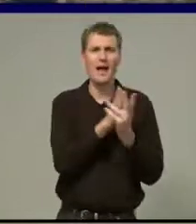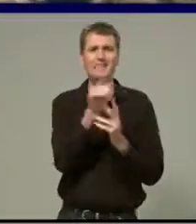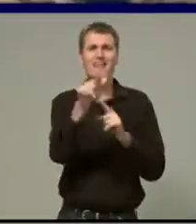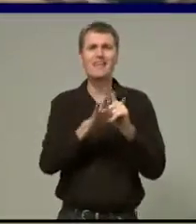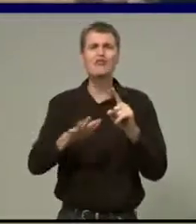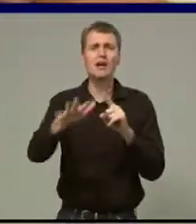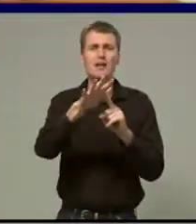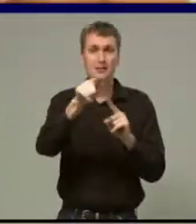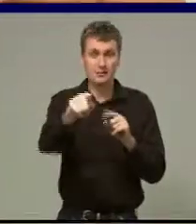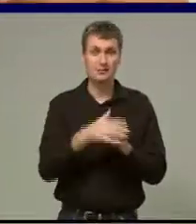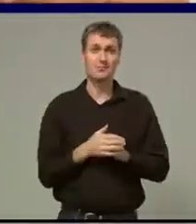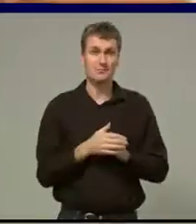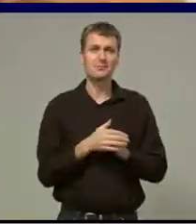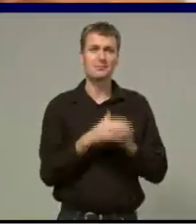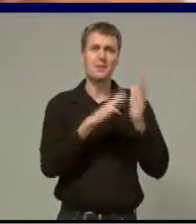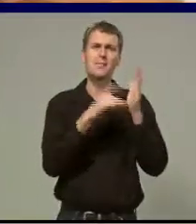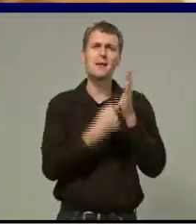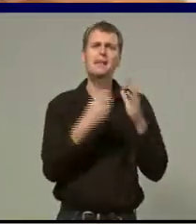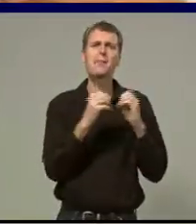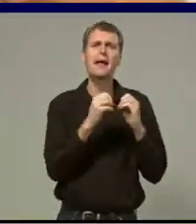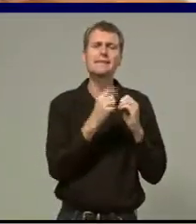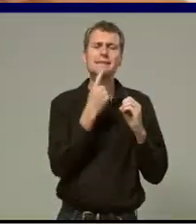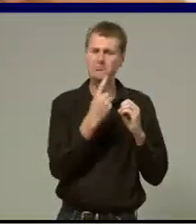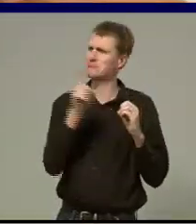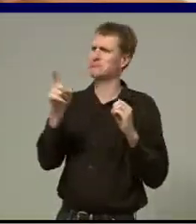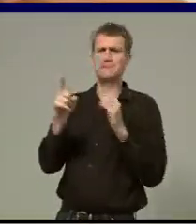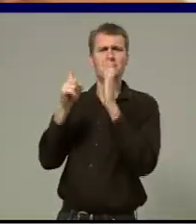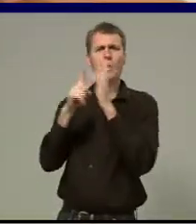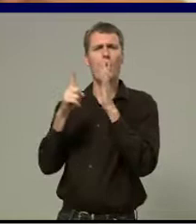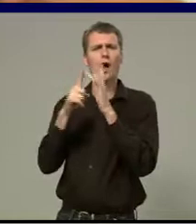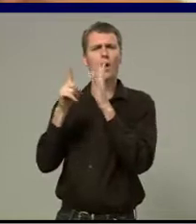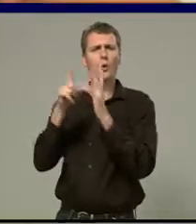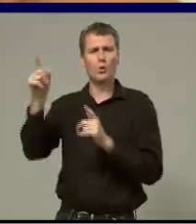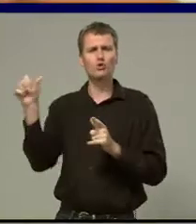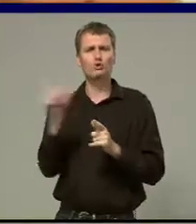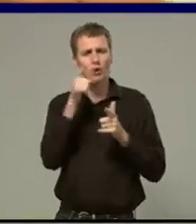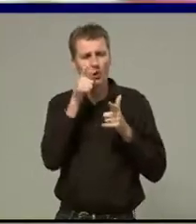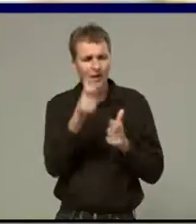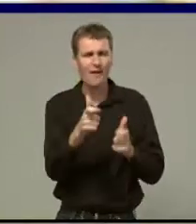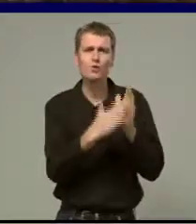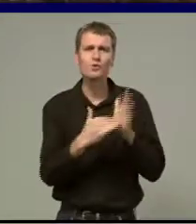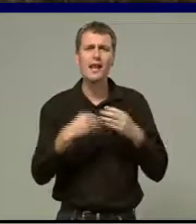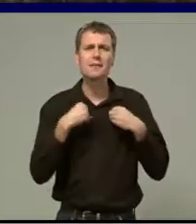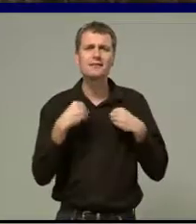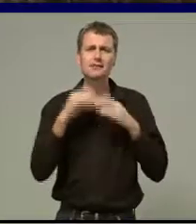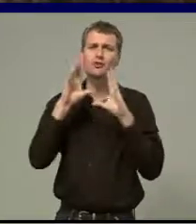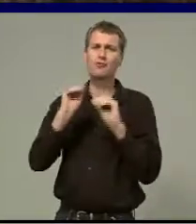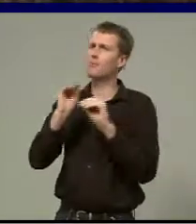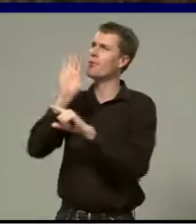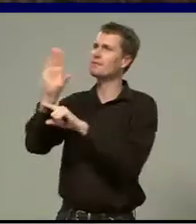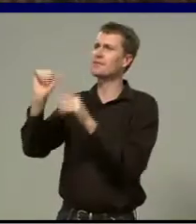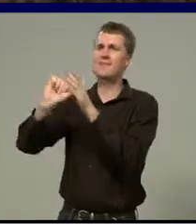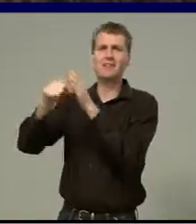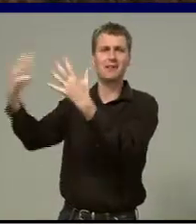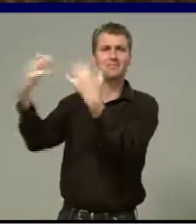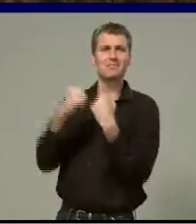Mr Bennett says he was under the assumption the role of the OIO is to look after the New Zealand businesses from overseas investors.